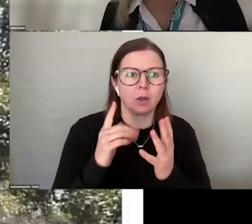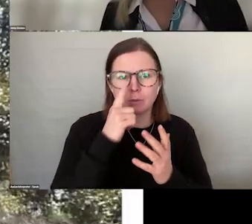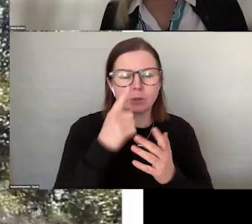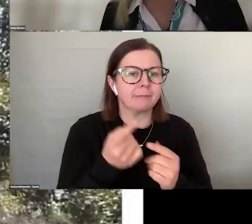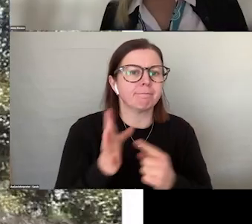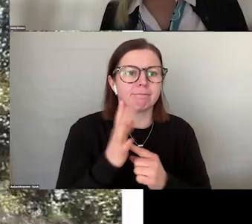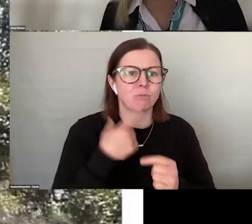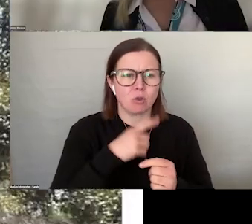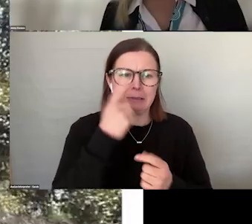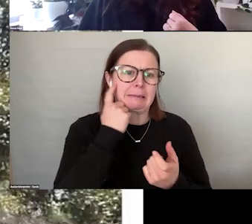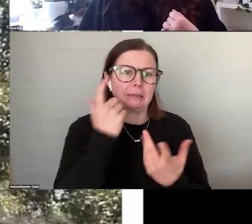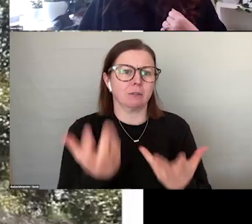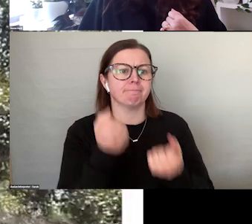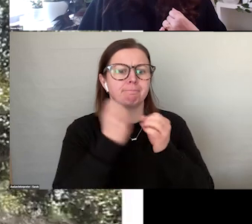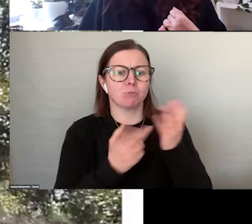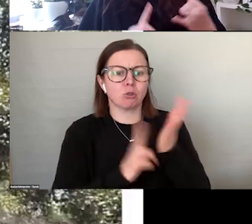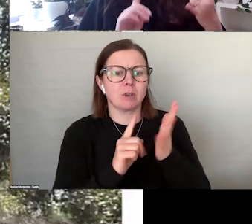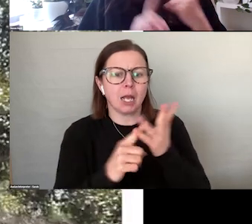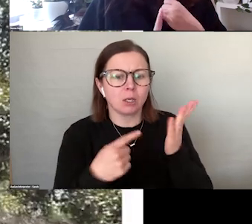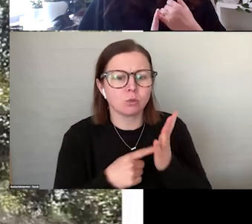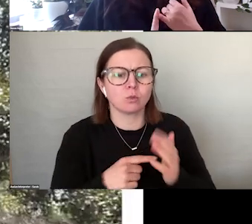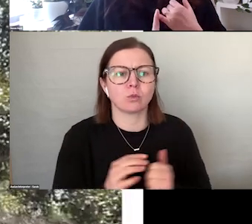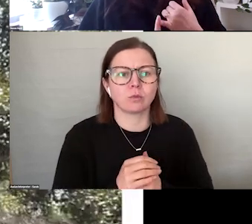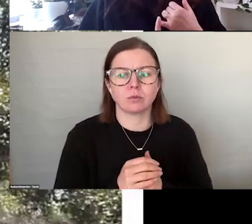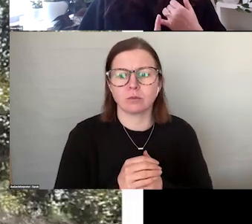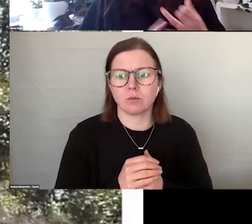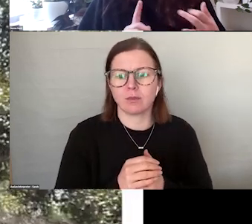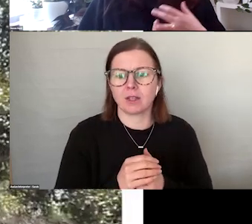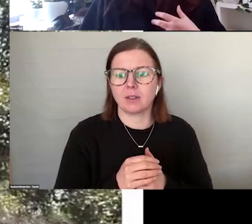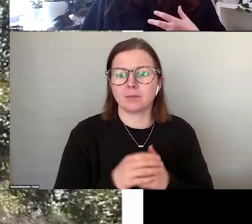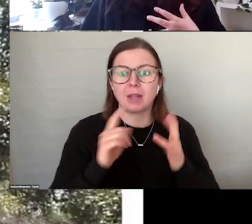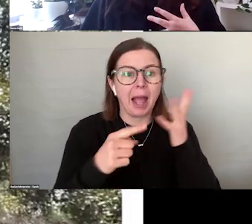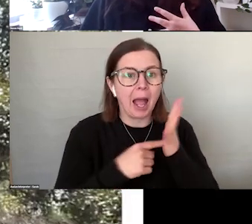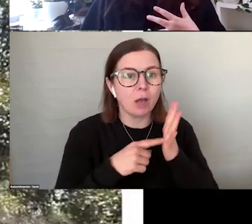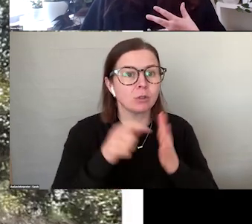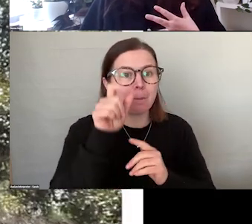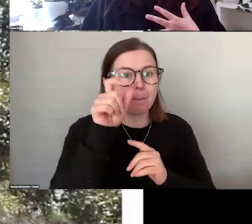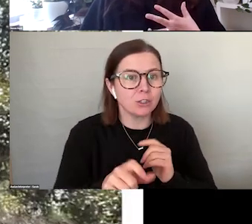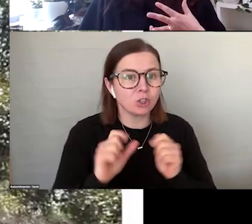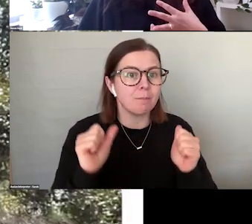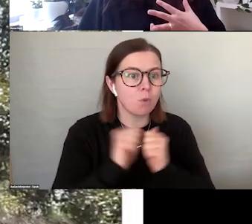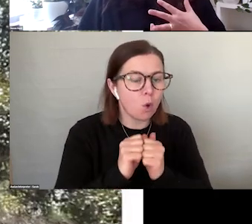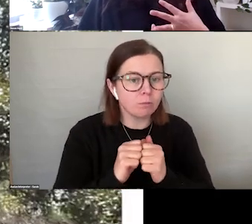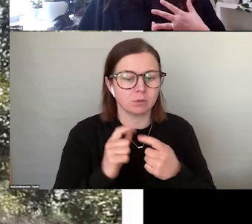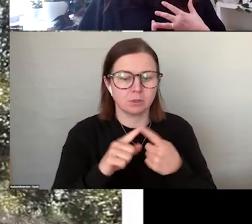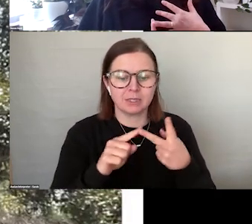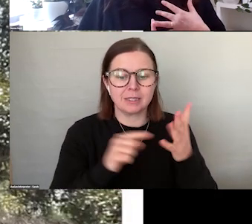And that means the things like coordinated outpatient appointments, telehealth when it's